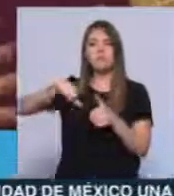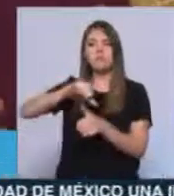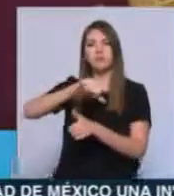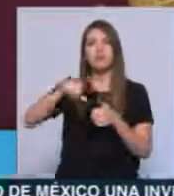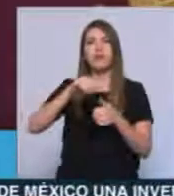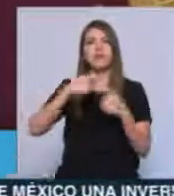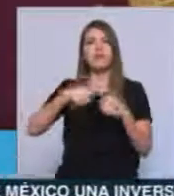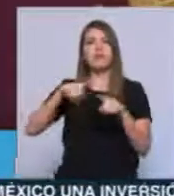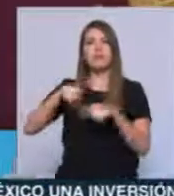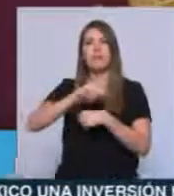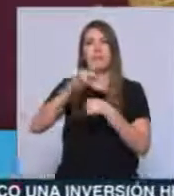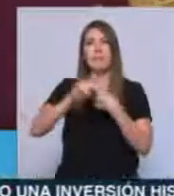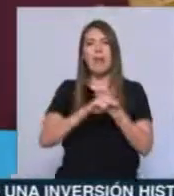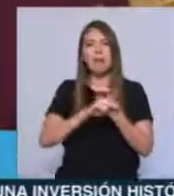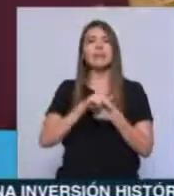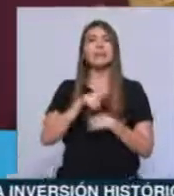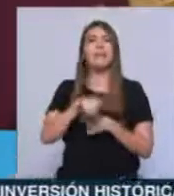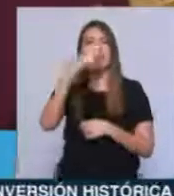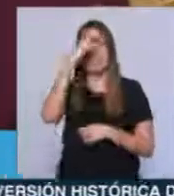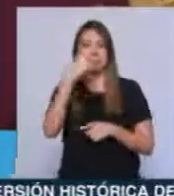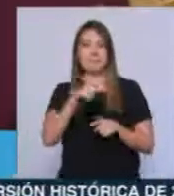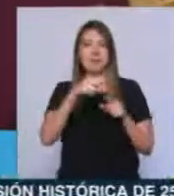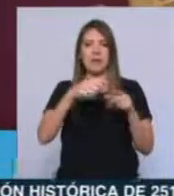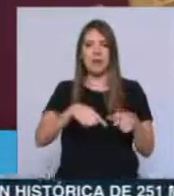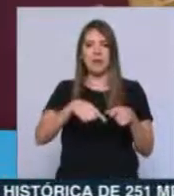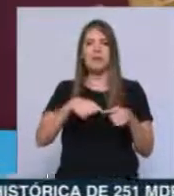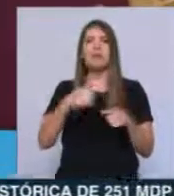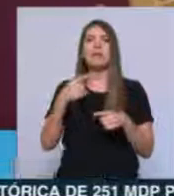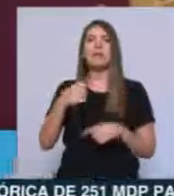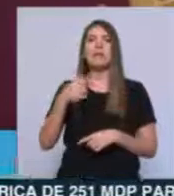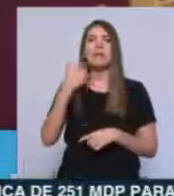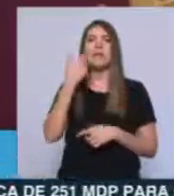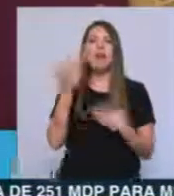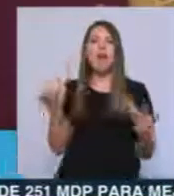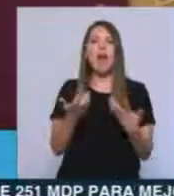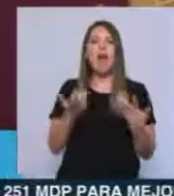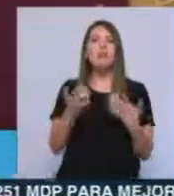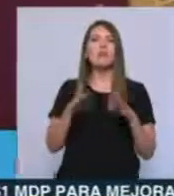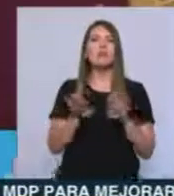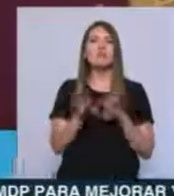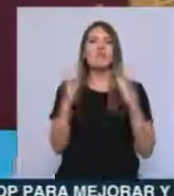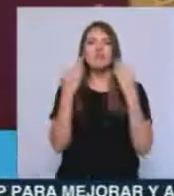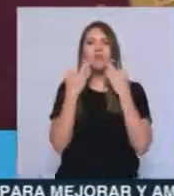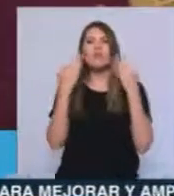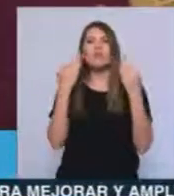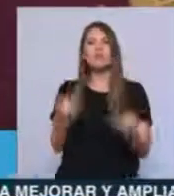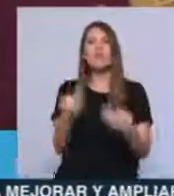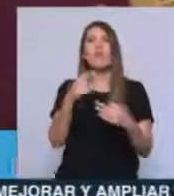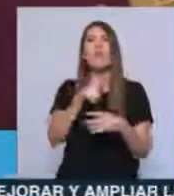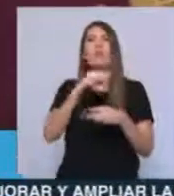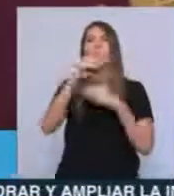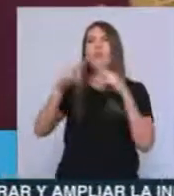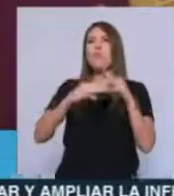countries around Mexico. But also, we want to be able to reach out to the corporate